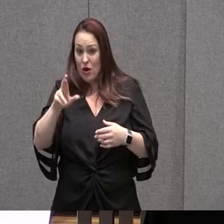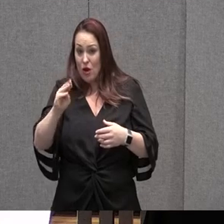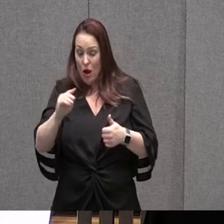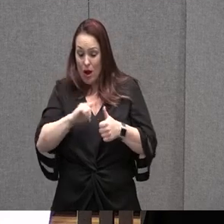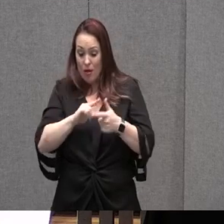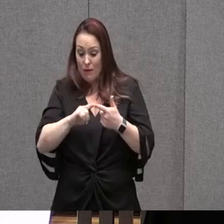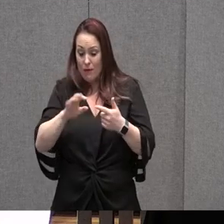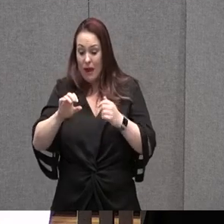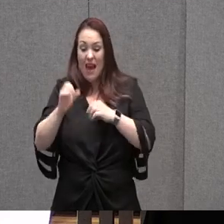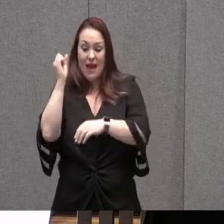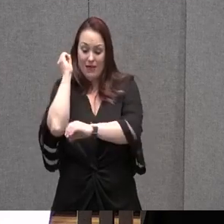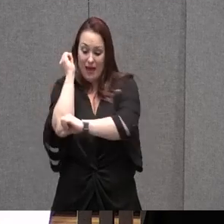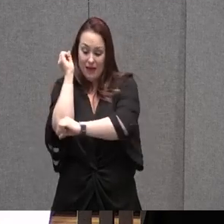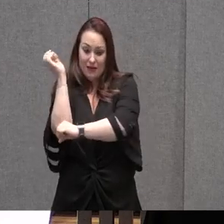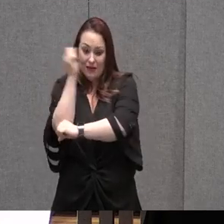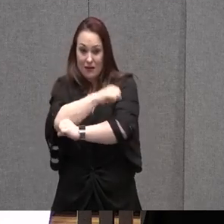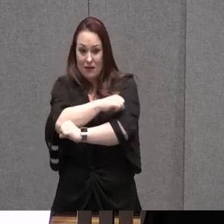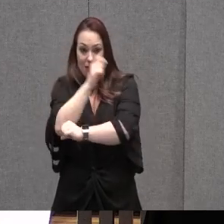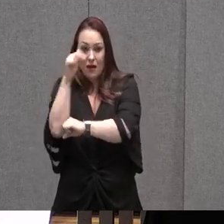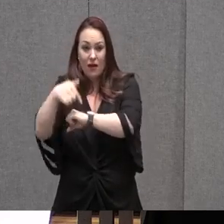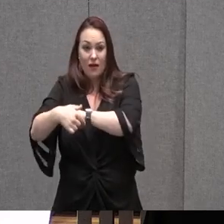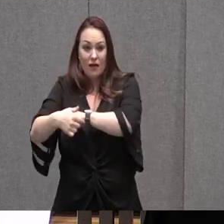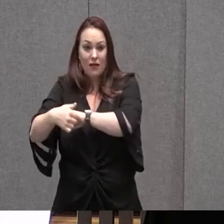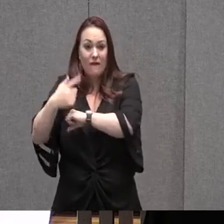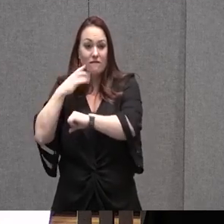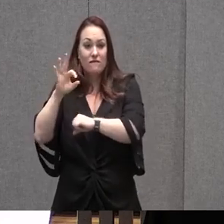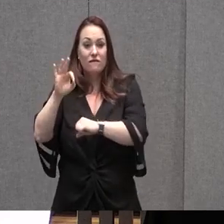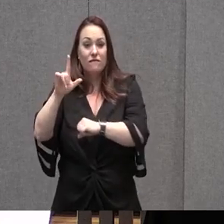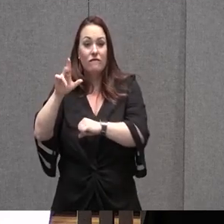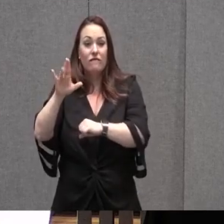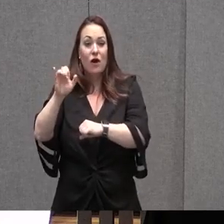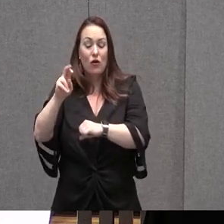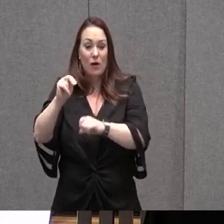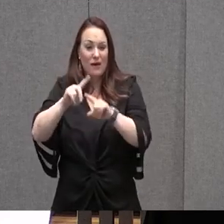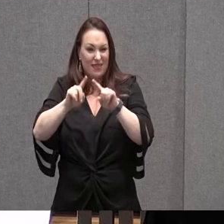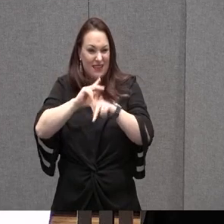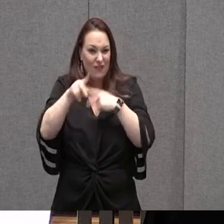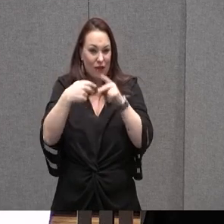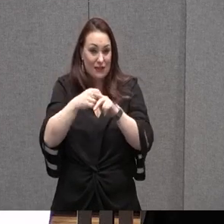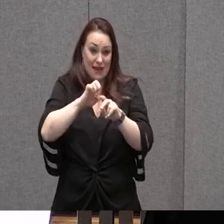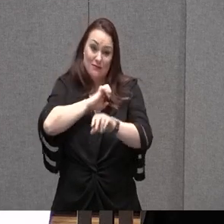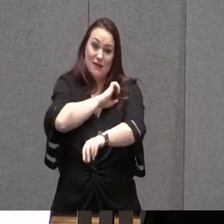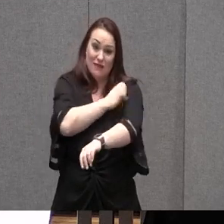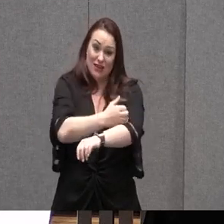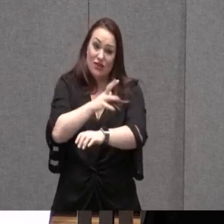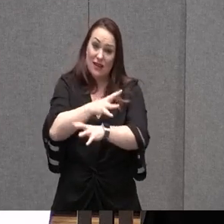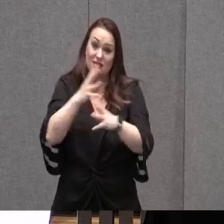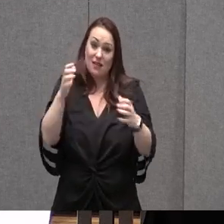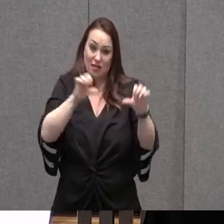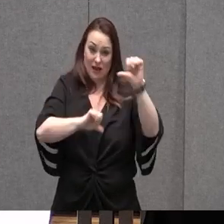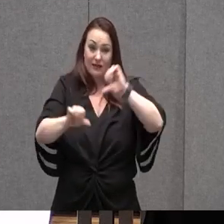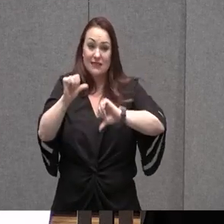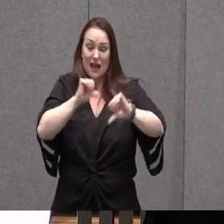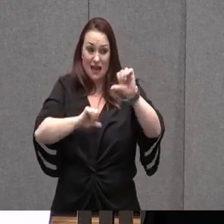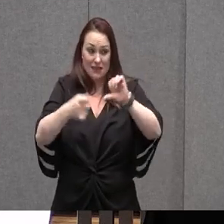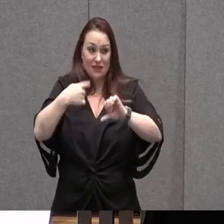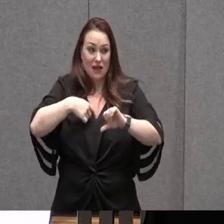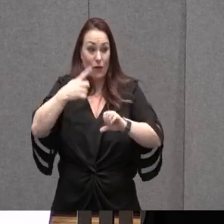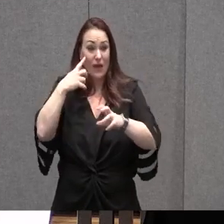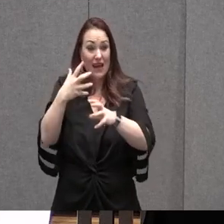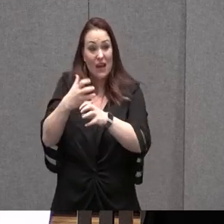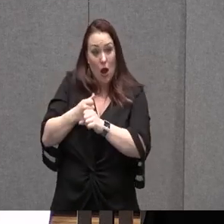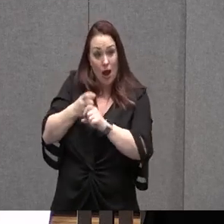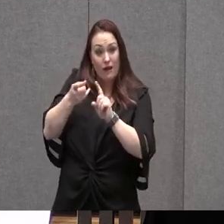fulcrum, and how do they use the different types of energy. A lot of science that we got